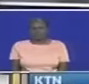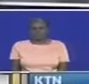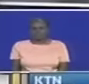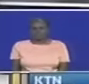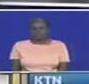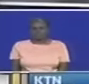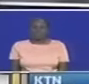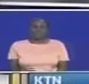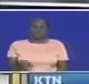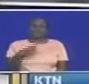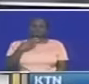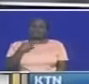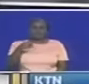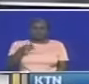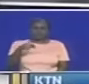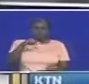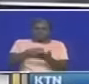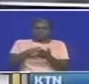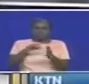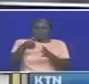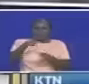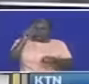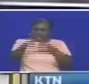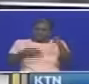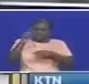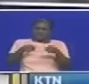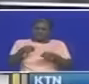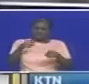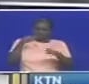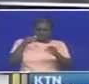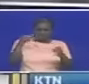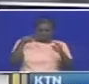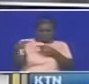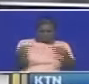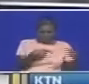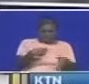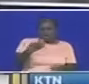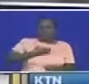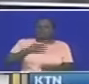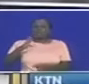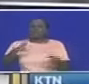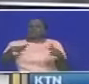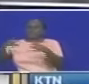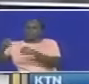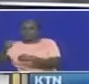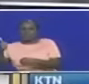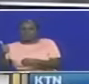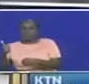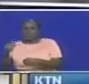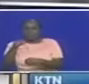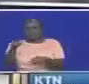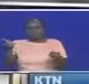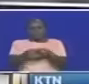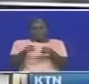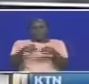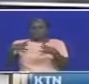seen in their custody, and again, who they were accusing of having attacked one of their own and taken away a GT rifle and was escorted